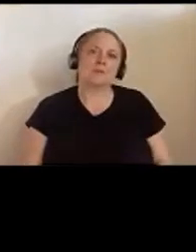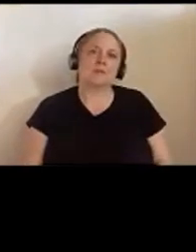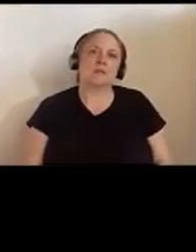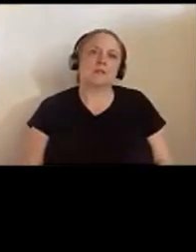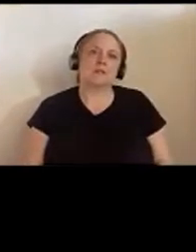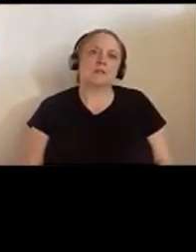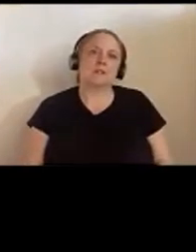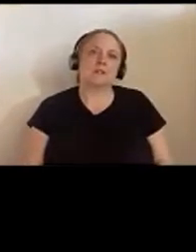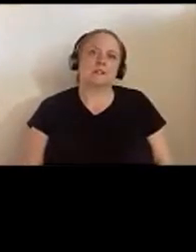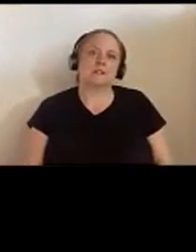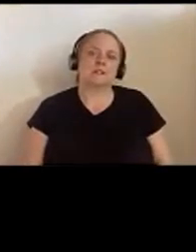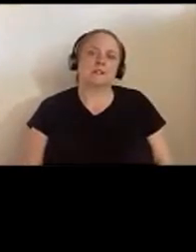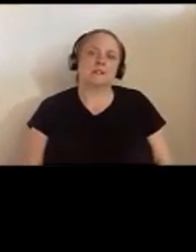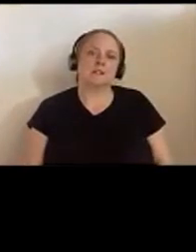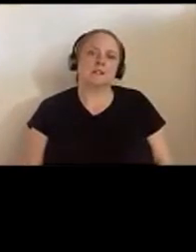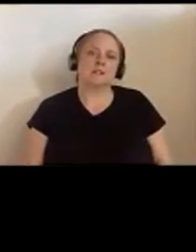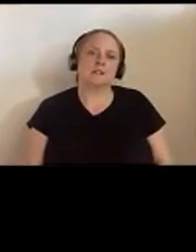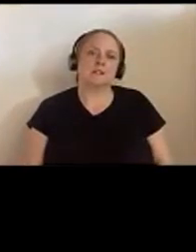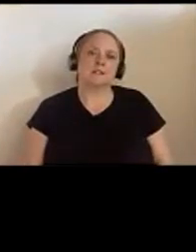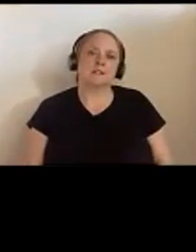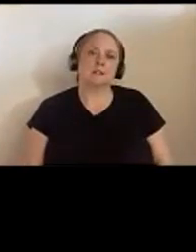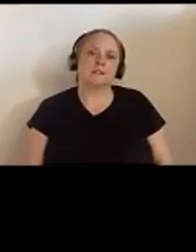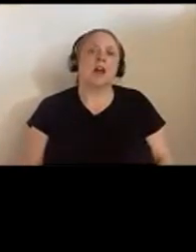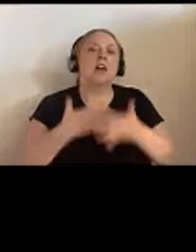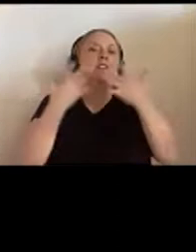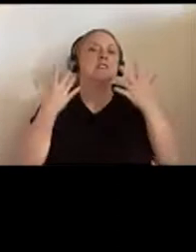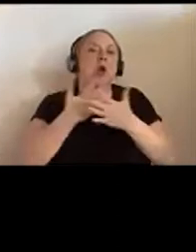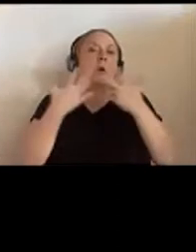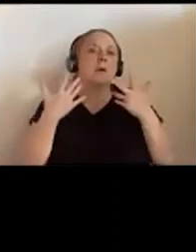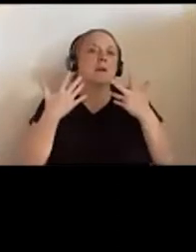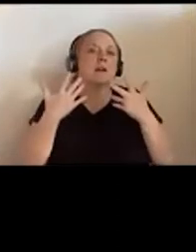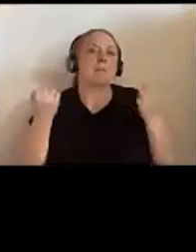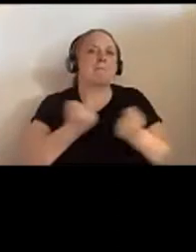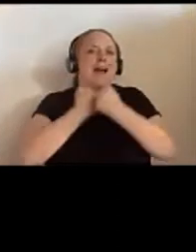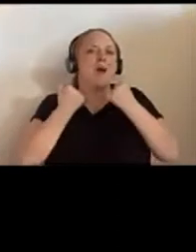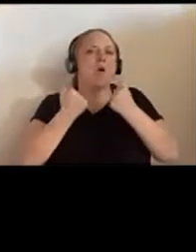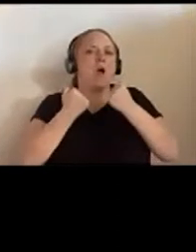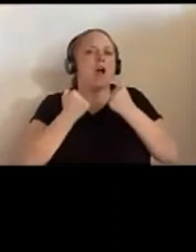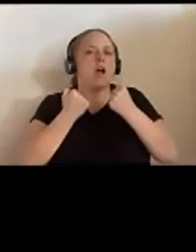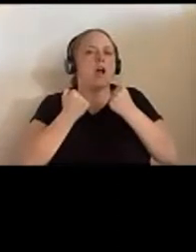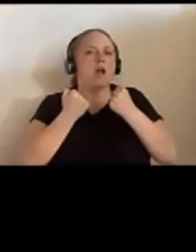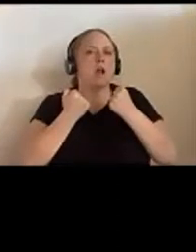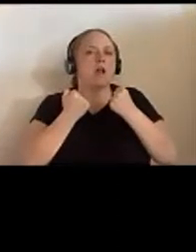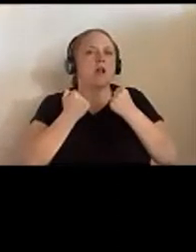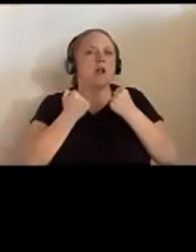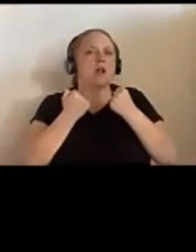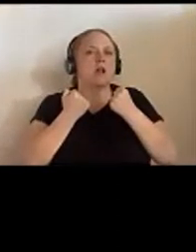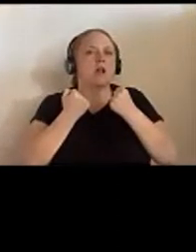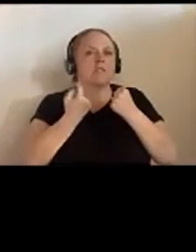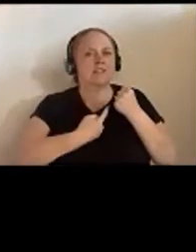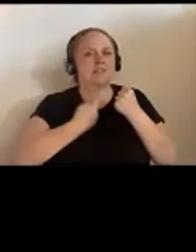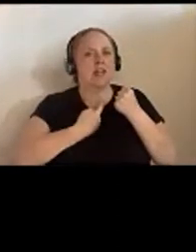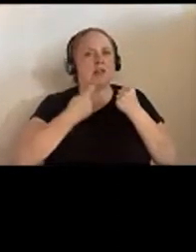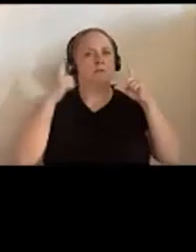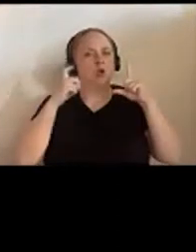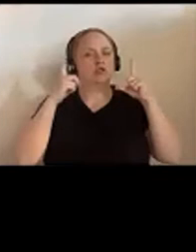So there's so much power in the notion of the self-portrait,